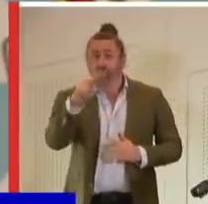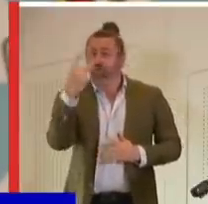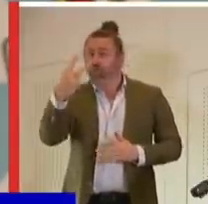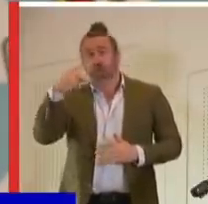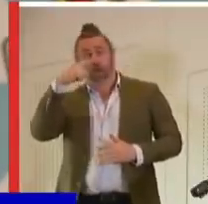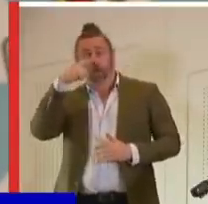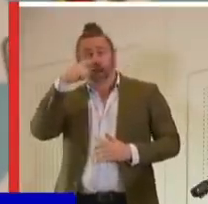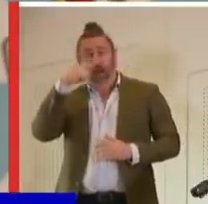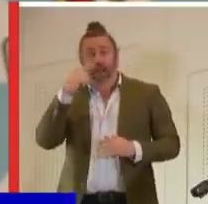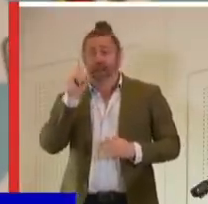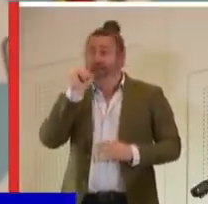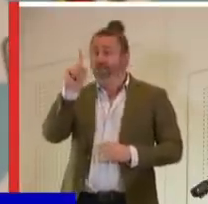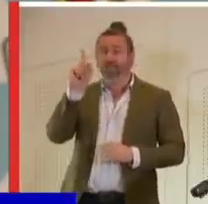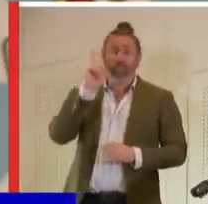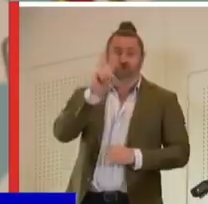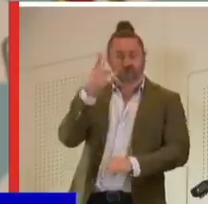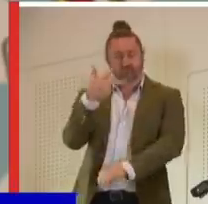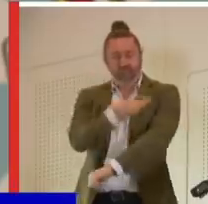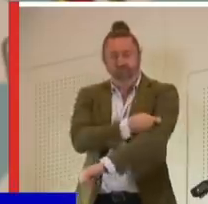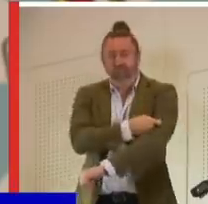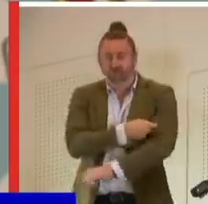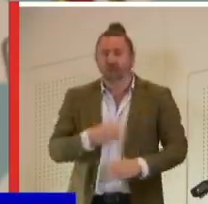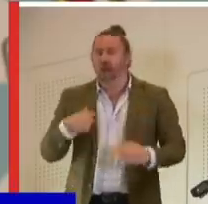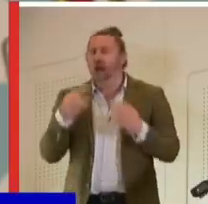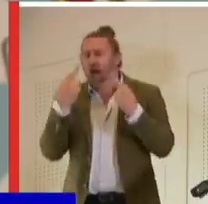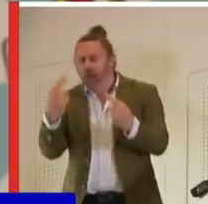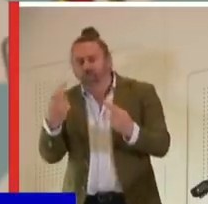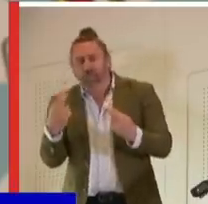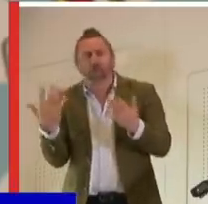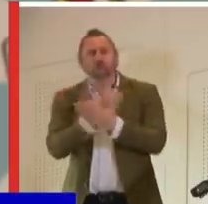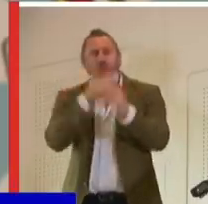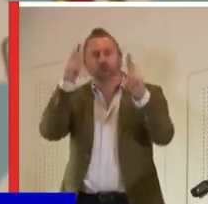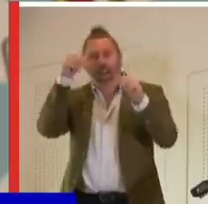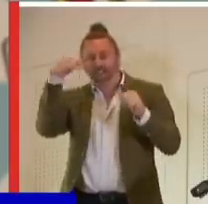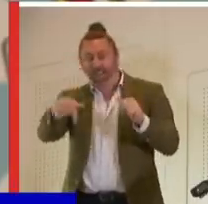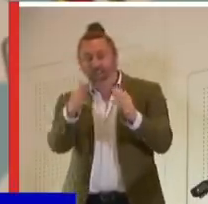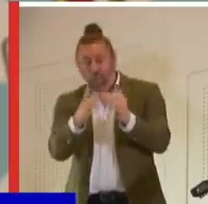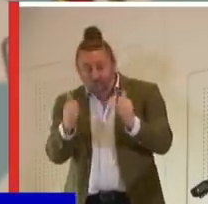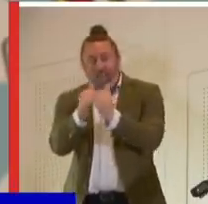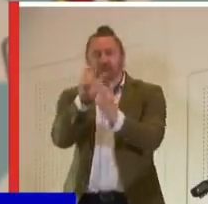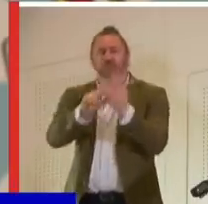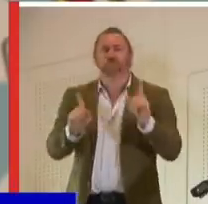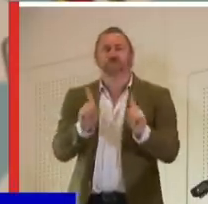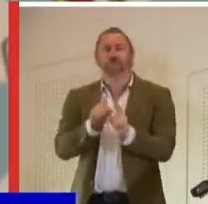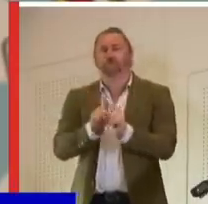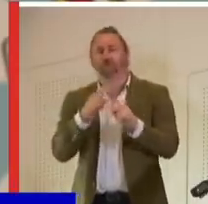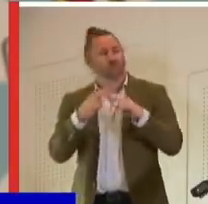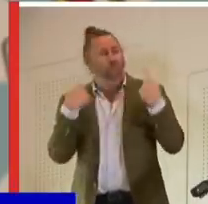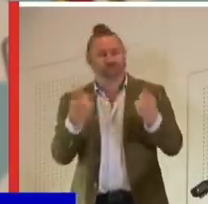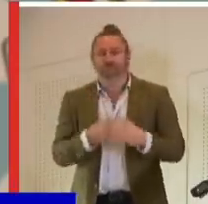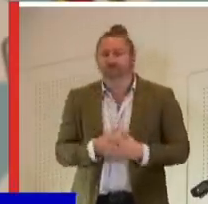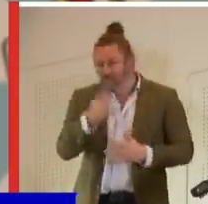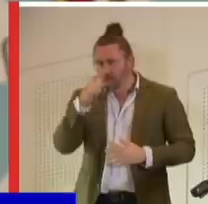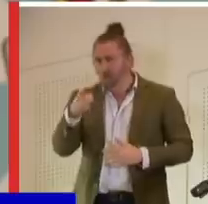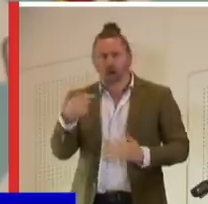7,922 people got their vaccine. And I want to see, hopefully, more Bunnings this weekend, because obviously people